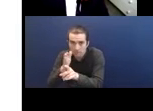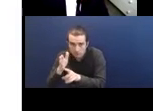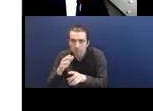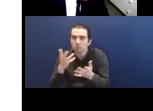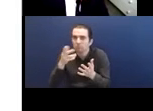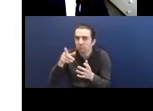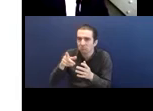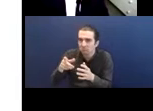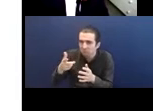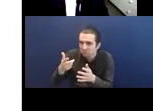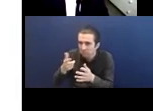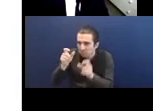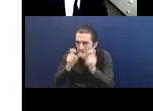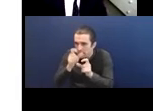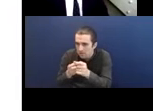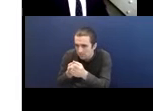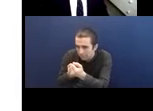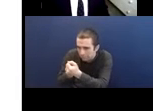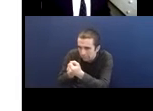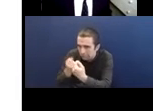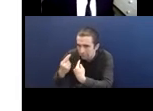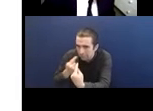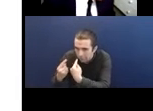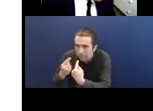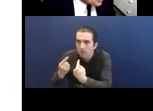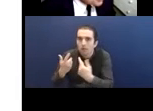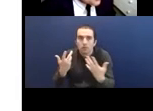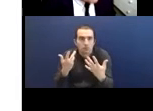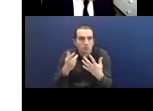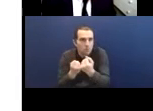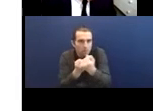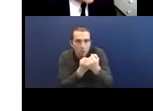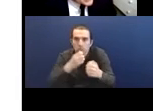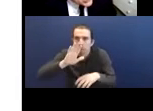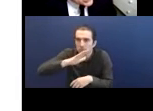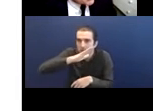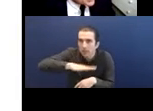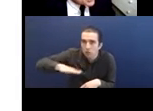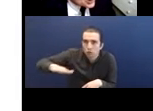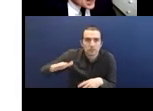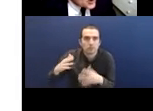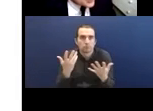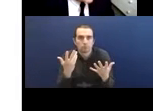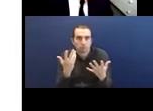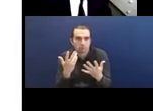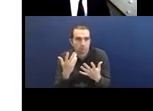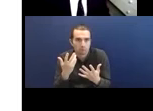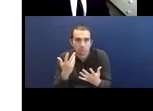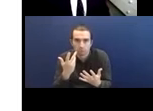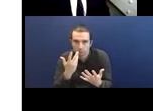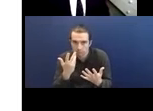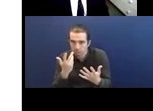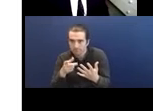diagnosed were there some of the time, and sometimes with their mainstream. But those are all forms of integration. They are not